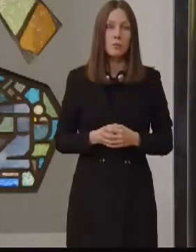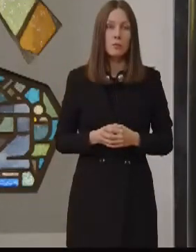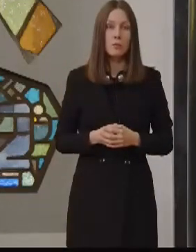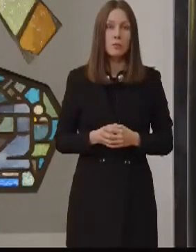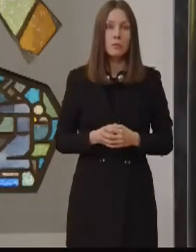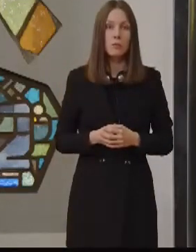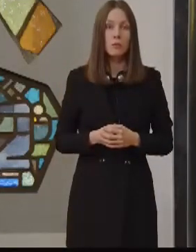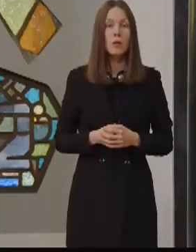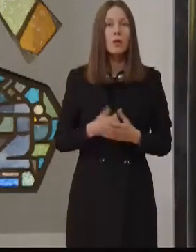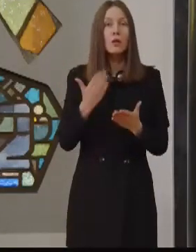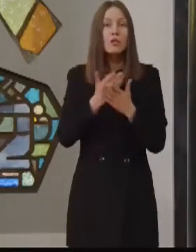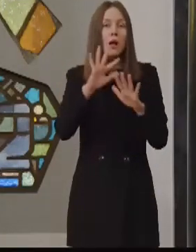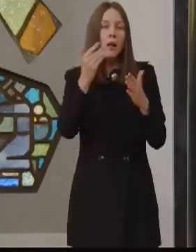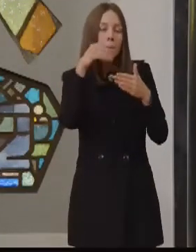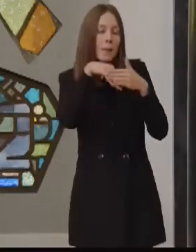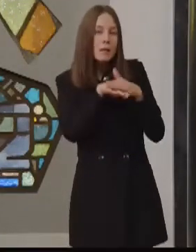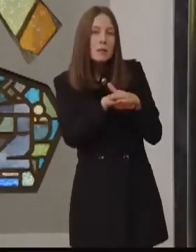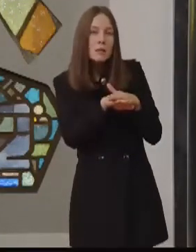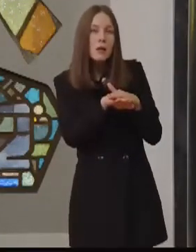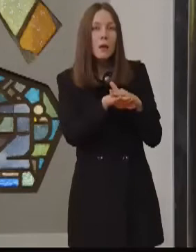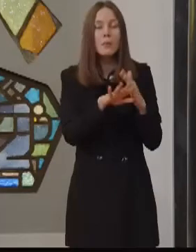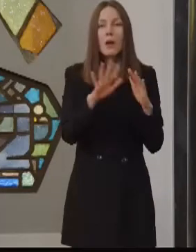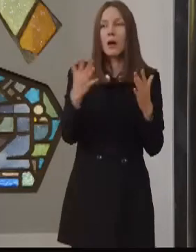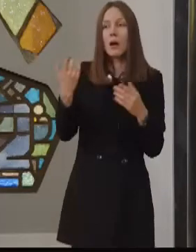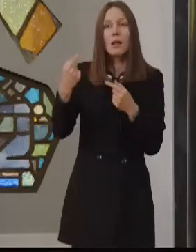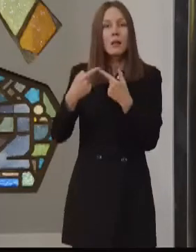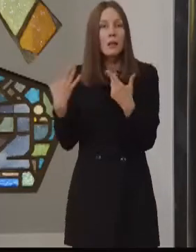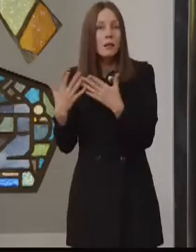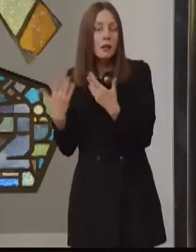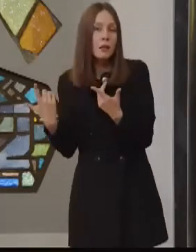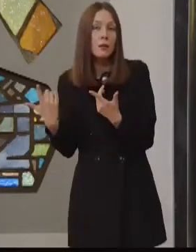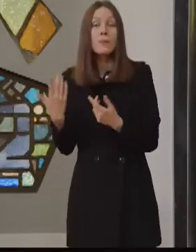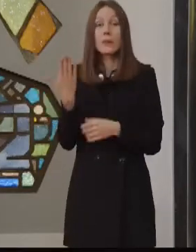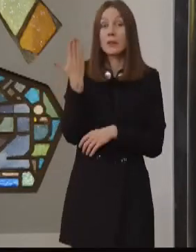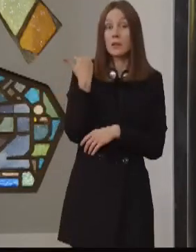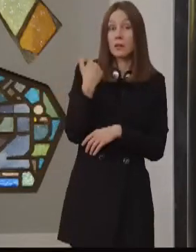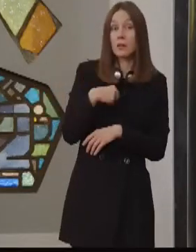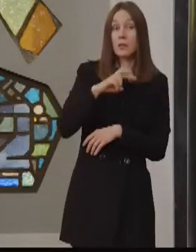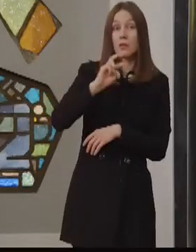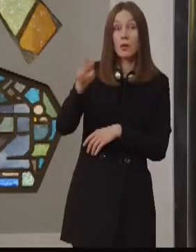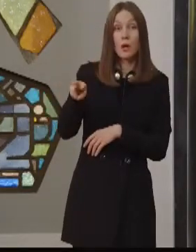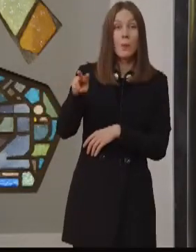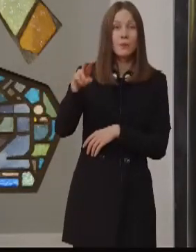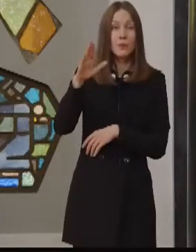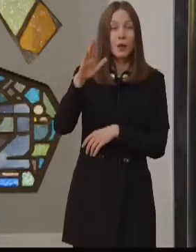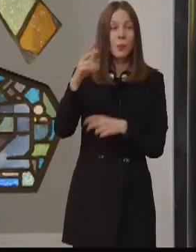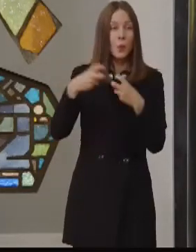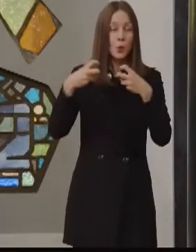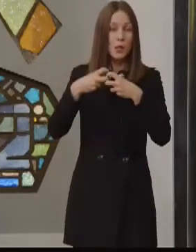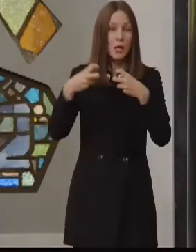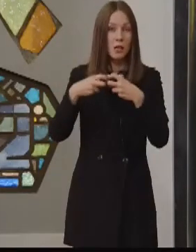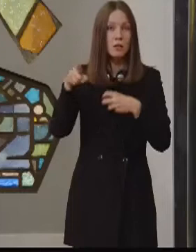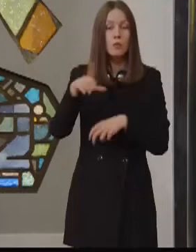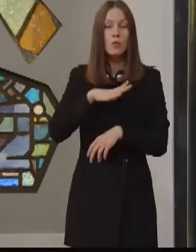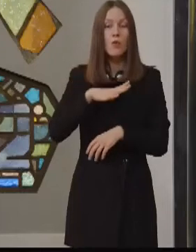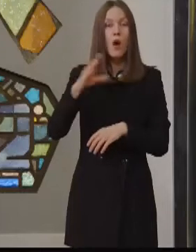adopted. It is wrong to believe that there is something hidden in the law. Recently, I